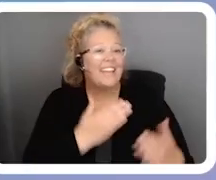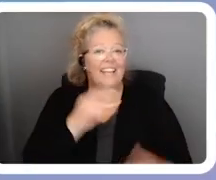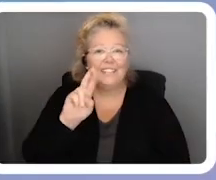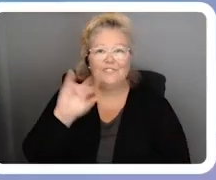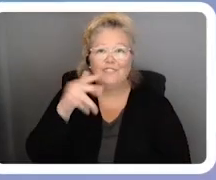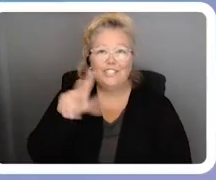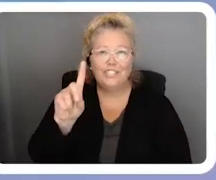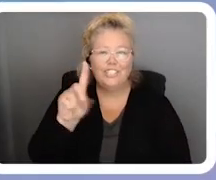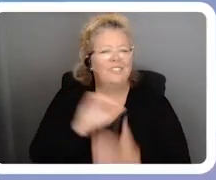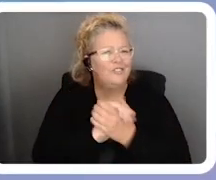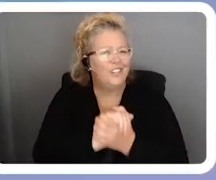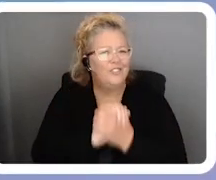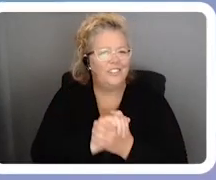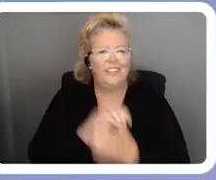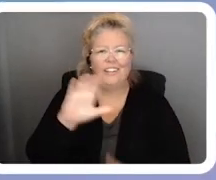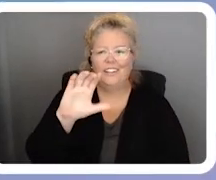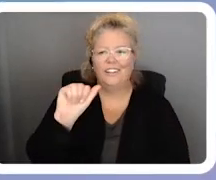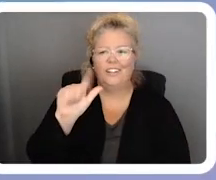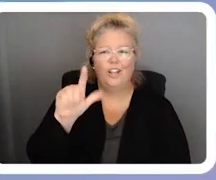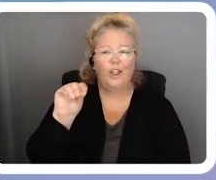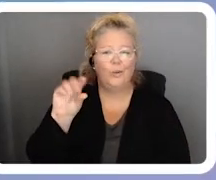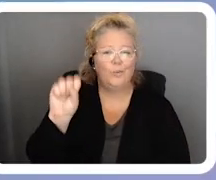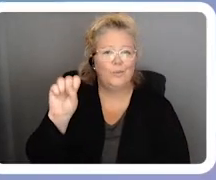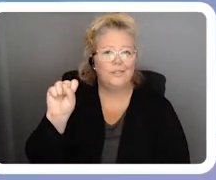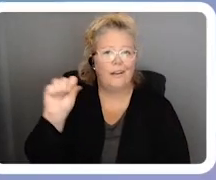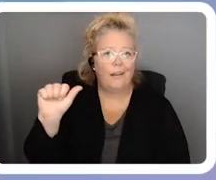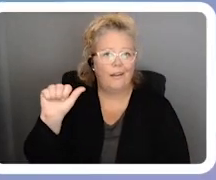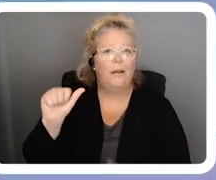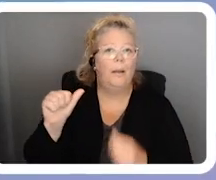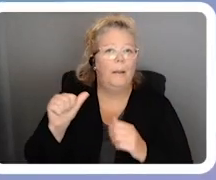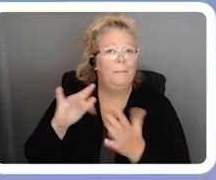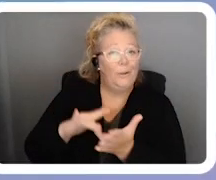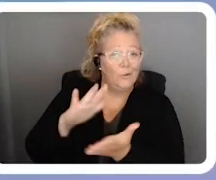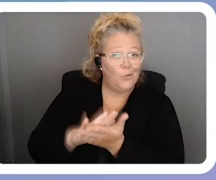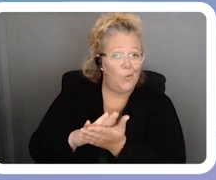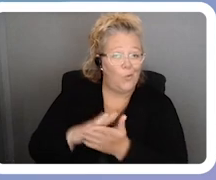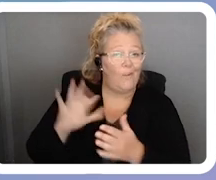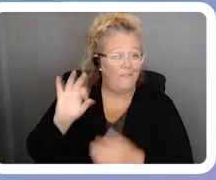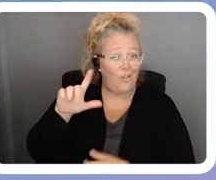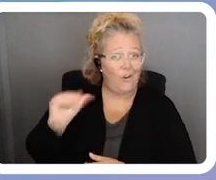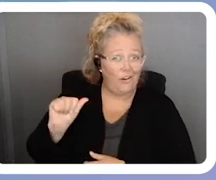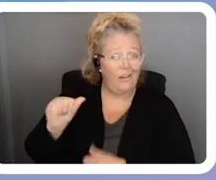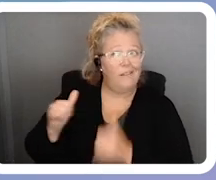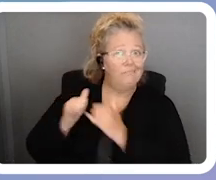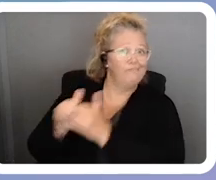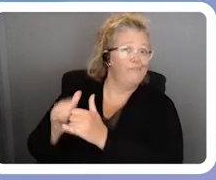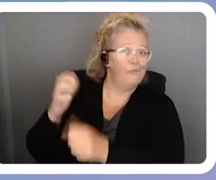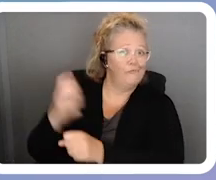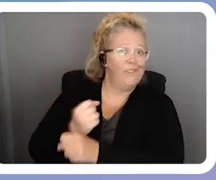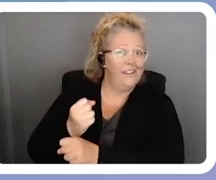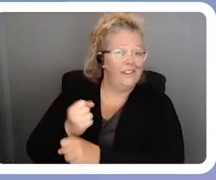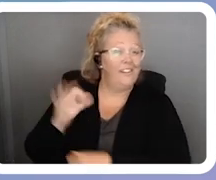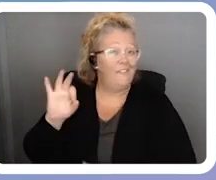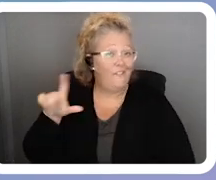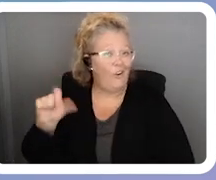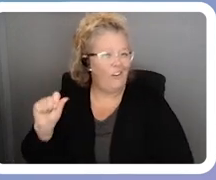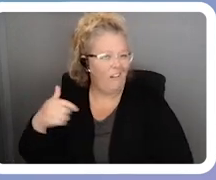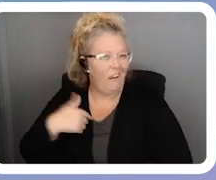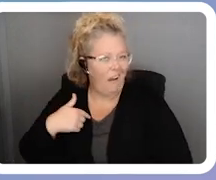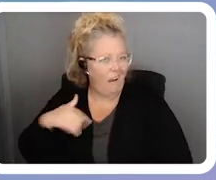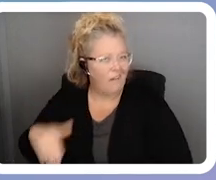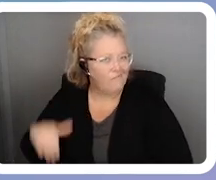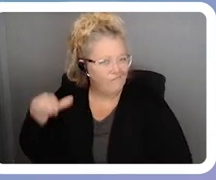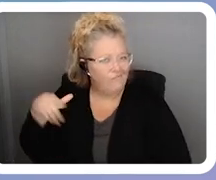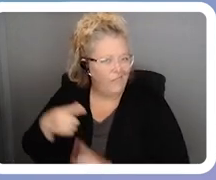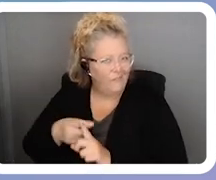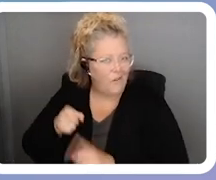All right, thanks, Richard. And congratulations to Calusa Middle School in Florida on your big win. Speaking of Florida, where I'm from, maybe now